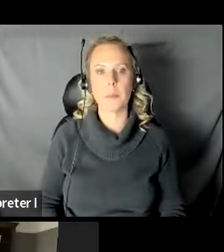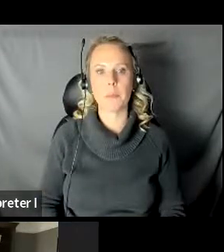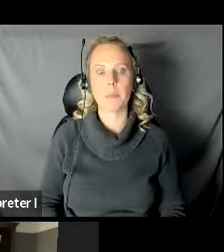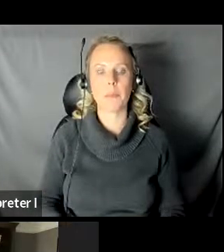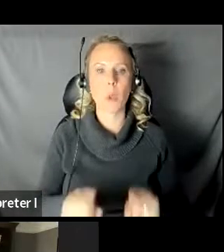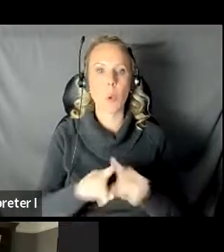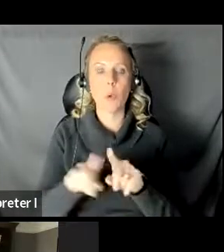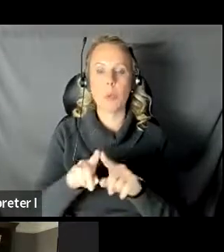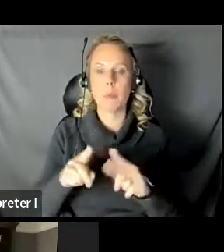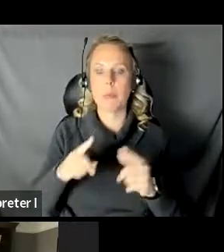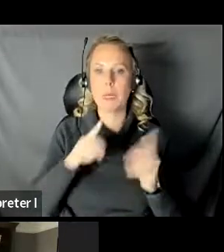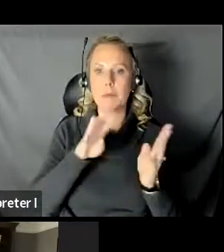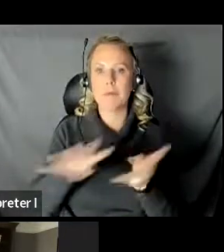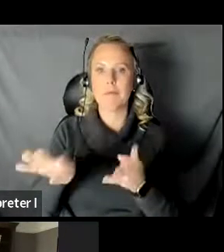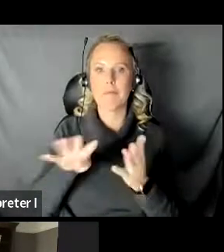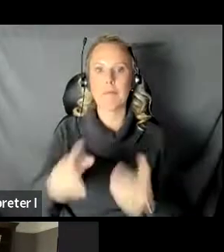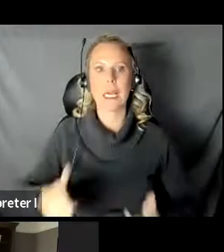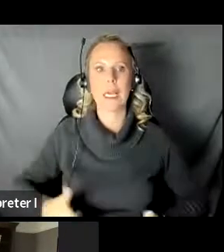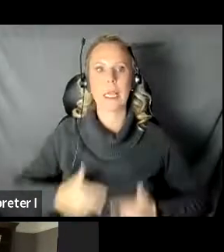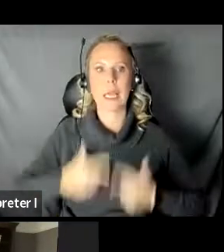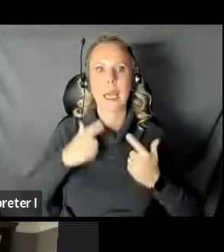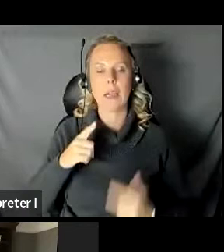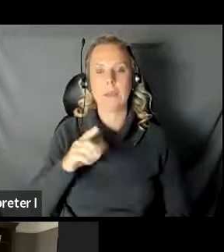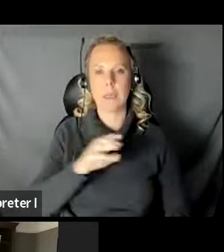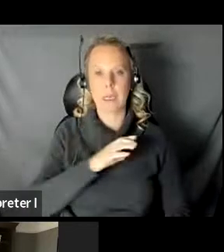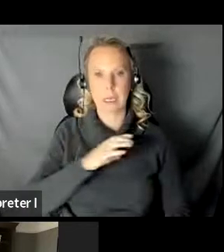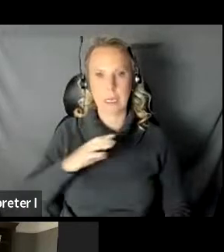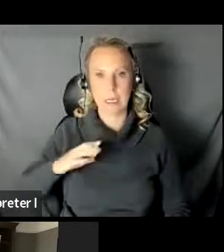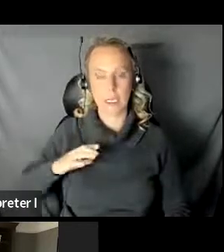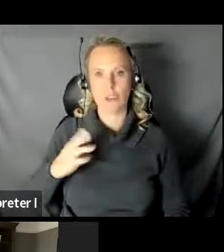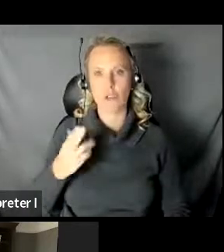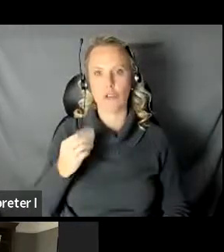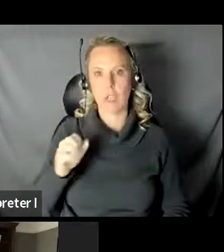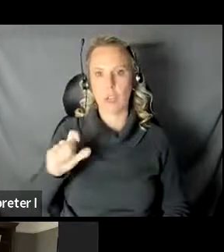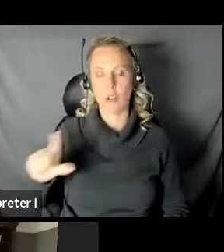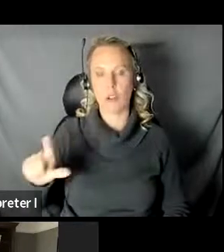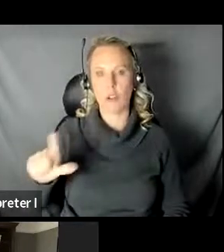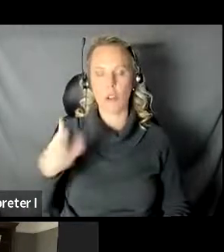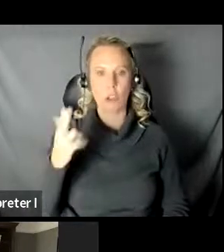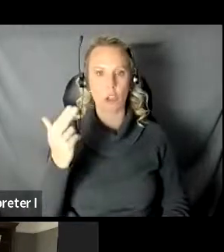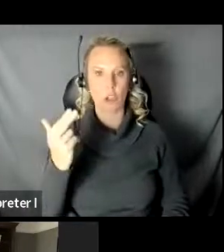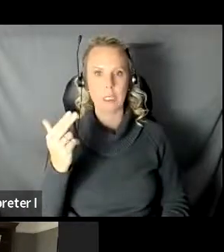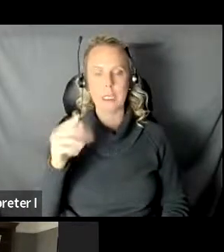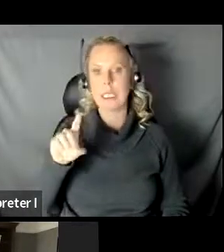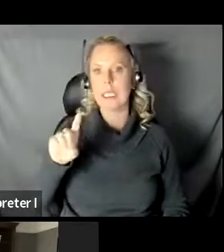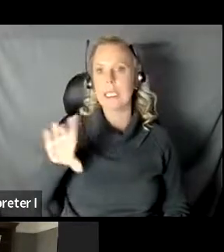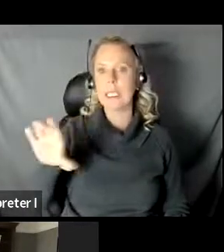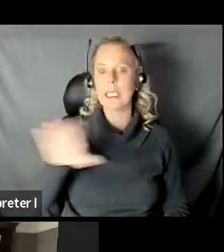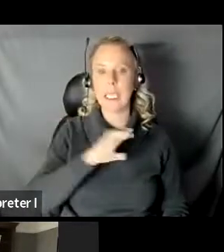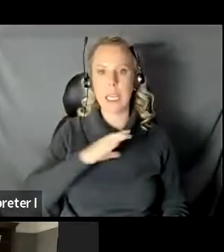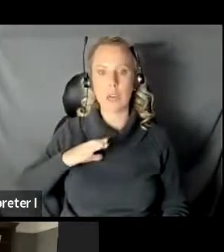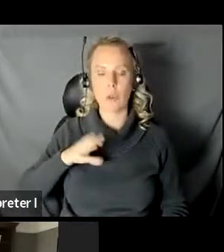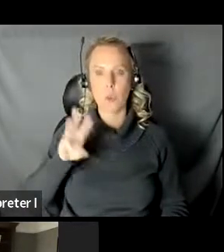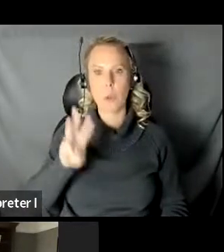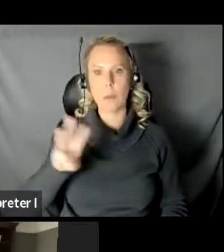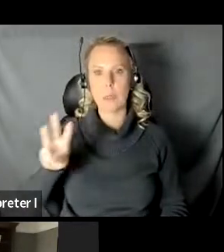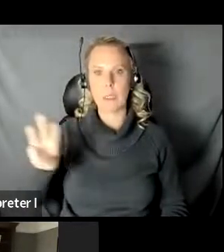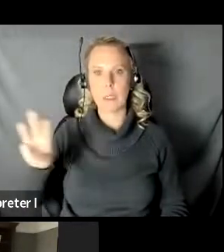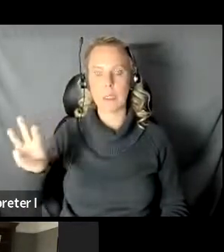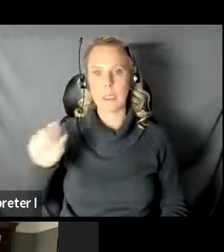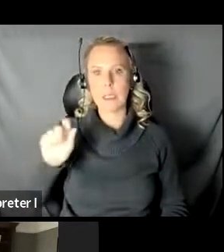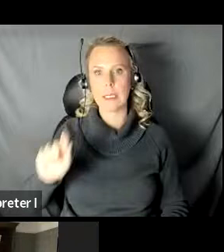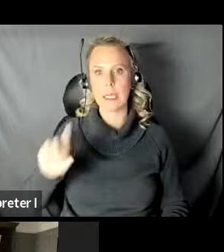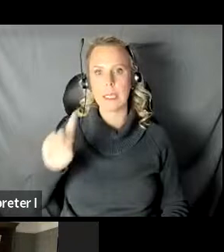being broadcast live on Council Channel 13. I believe it's streaming on DC Council, the DC Council website, which is